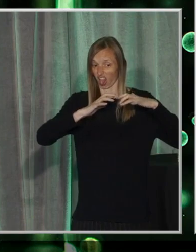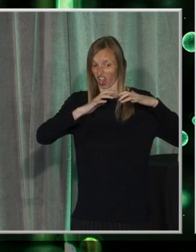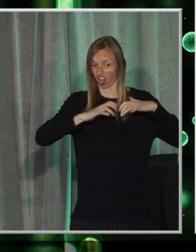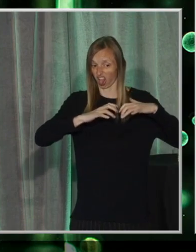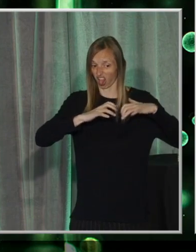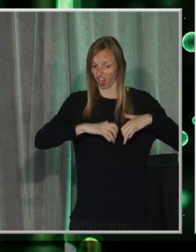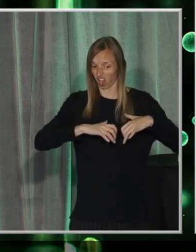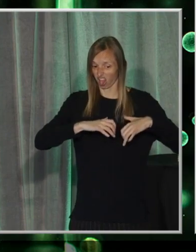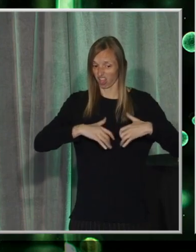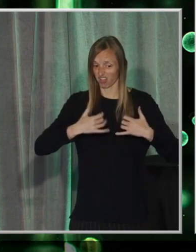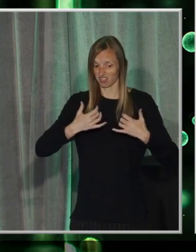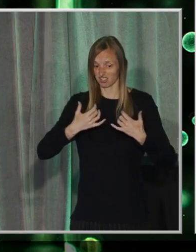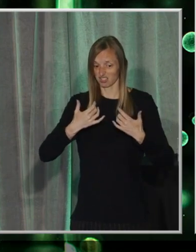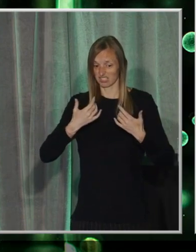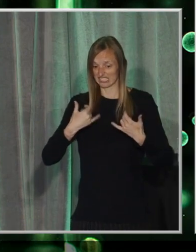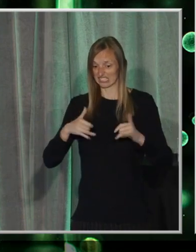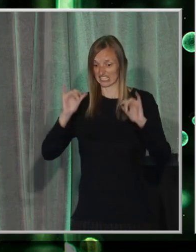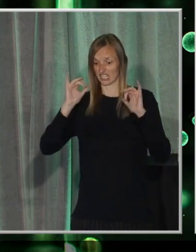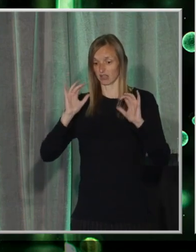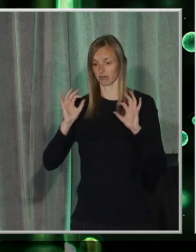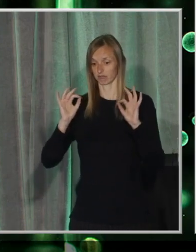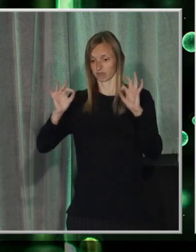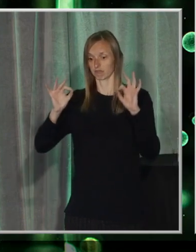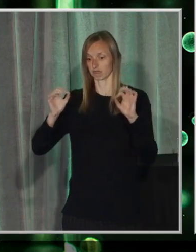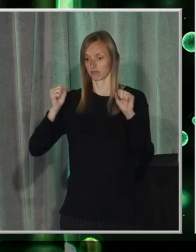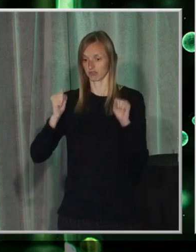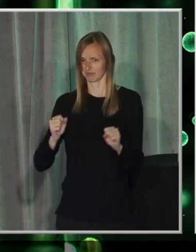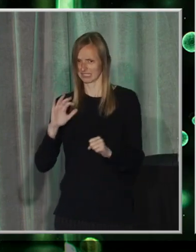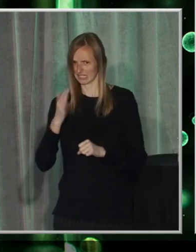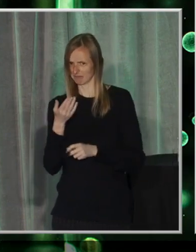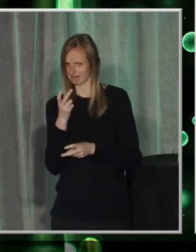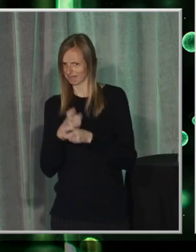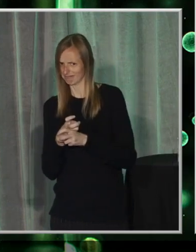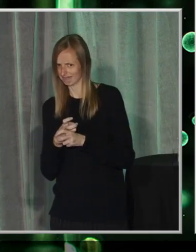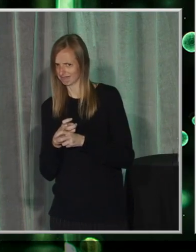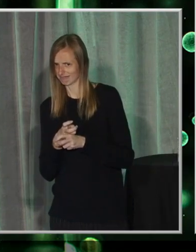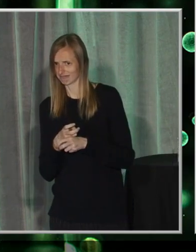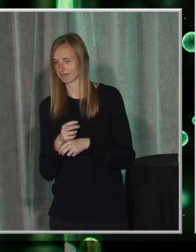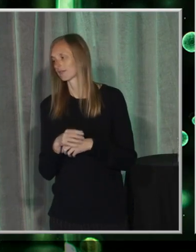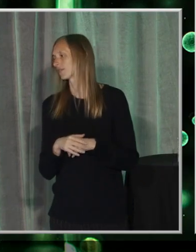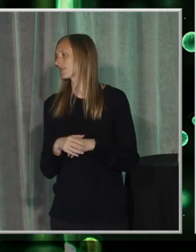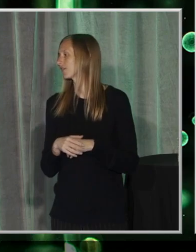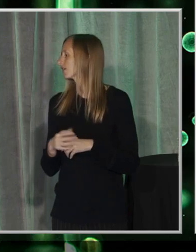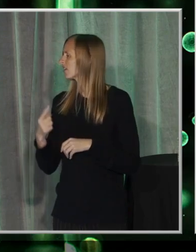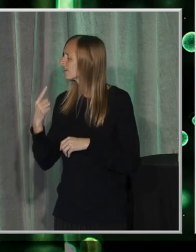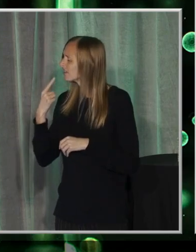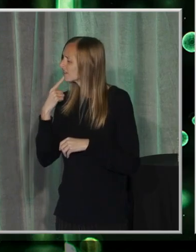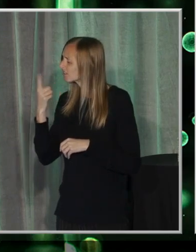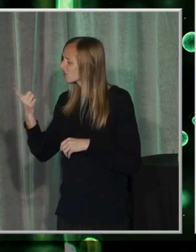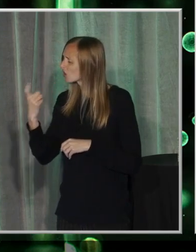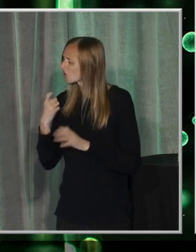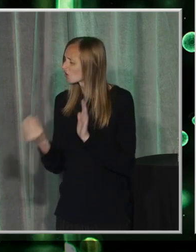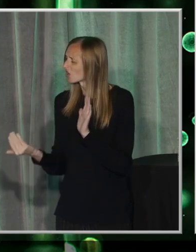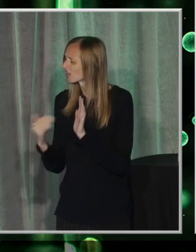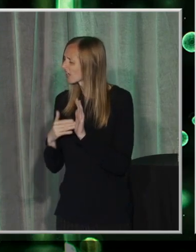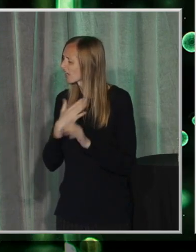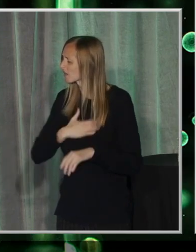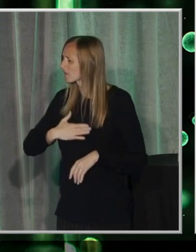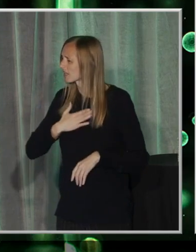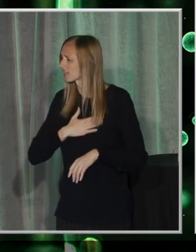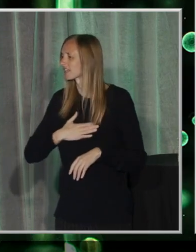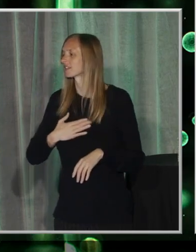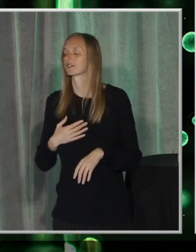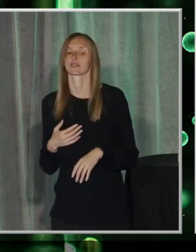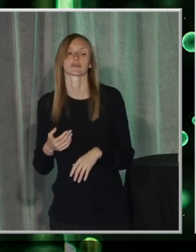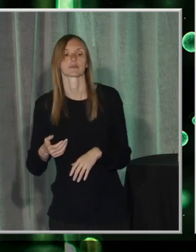same original performance. It sounds difficult to me. Could you please repeat your question? So,